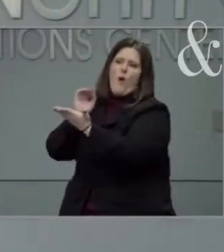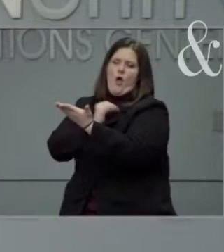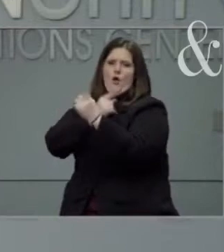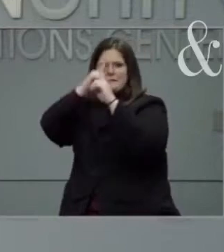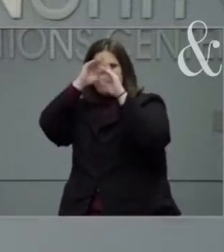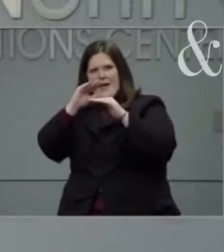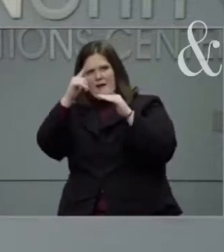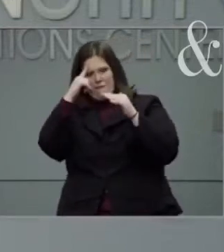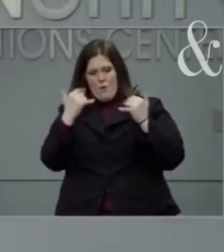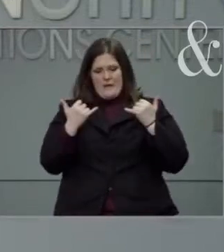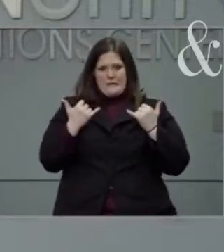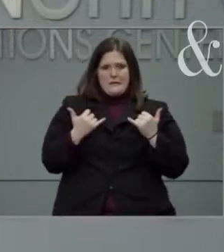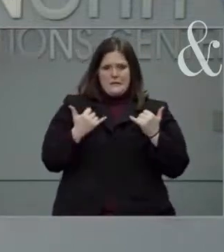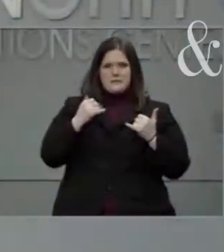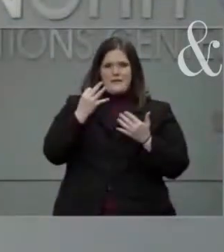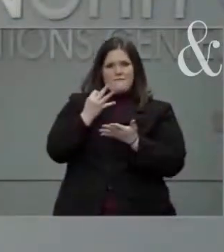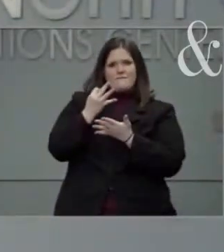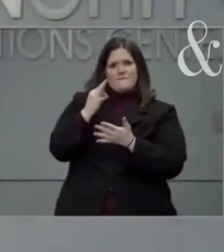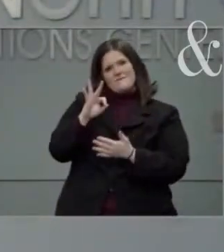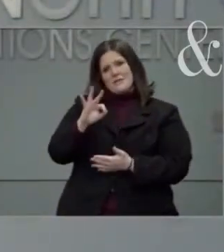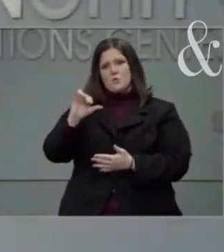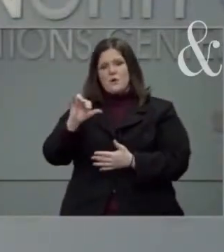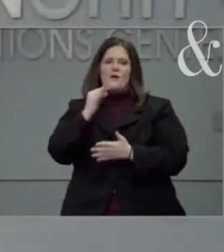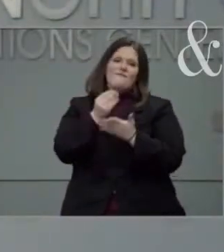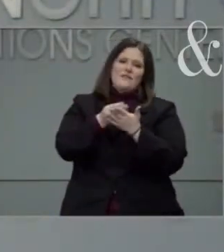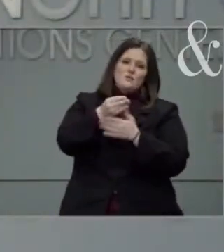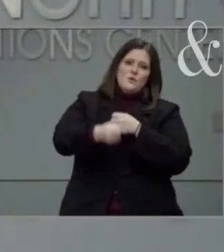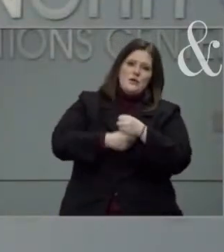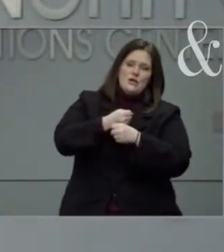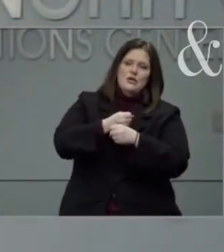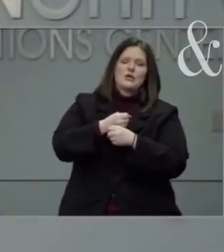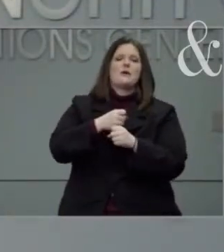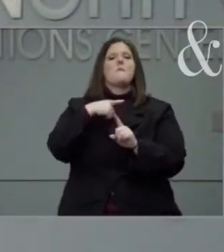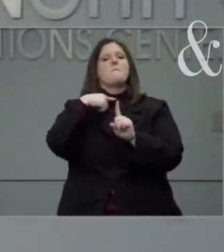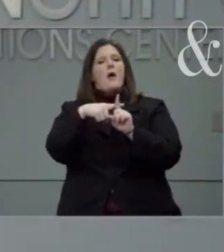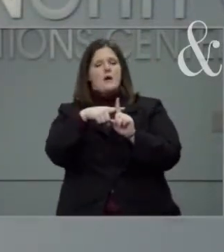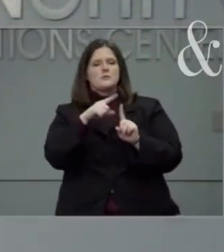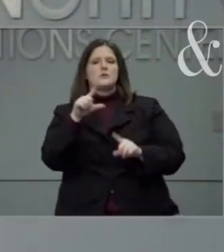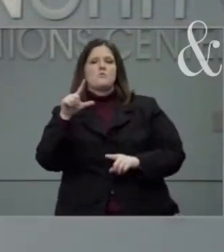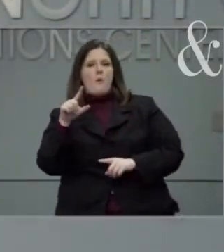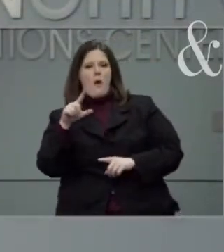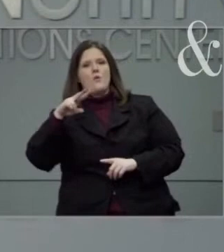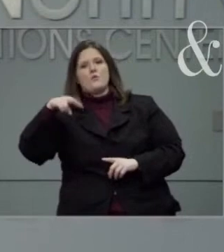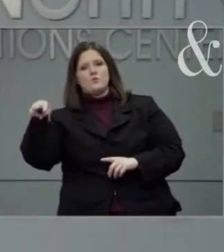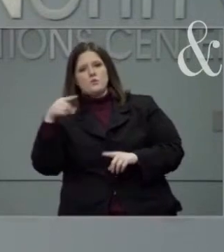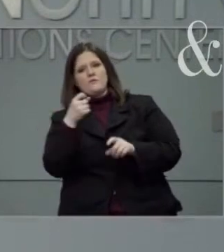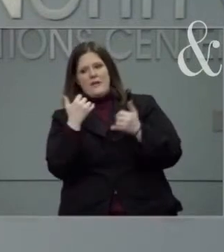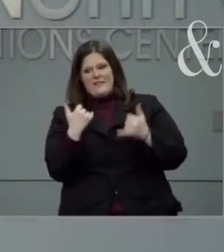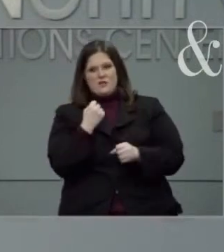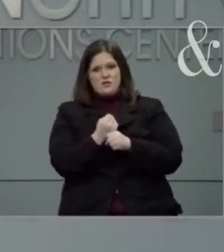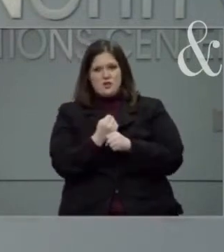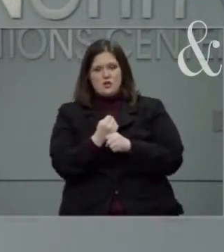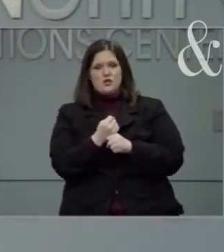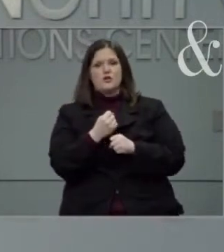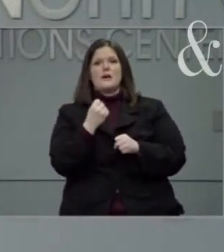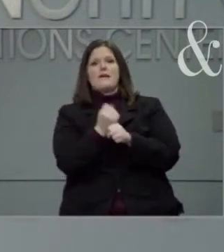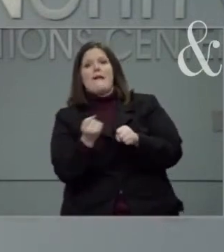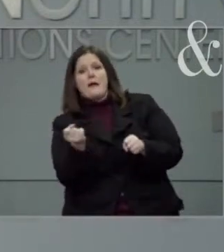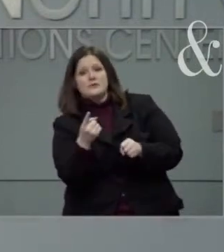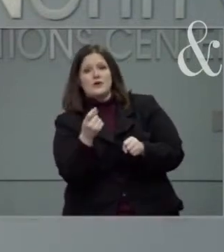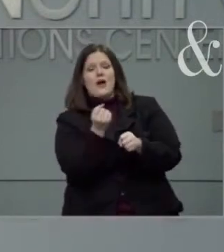be for the current fiscal year, as well as the revenue forecast for fiscal years 21, 22, and 22,